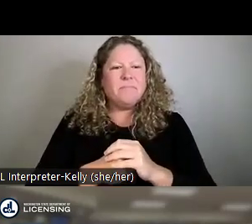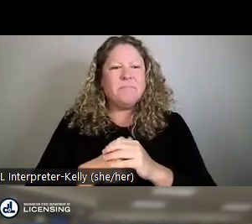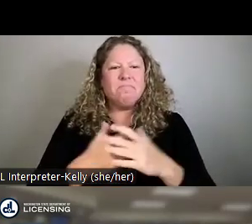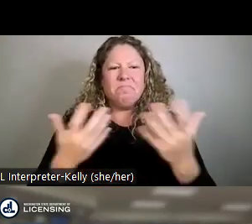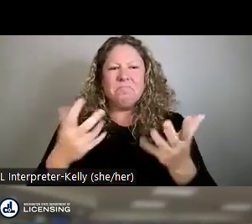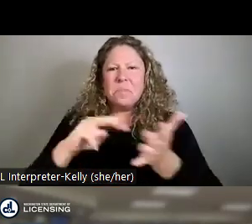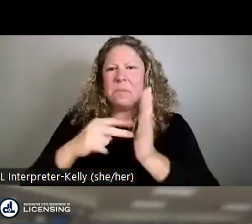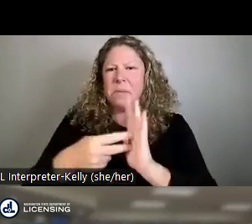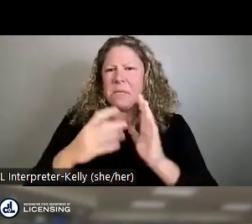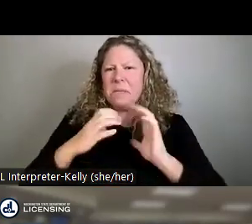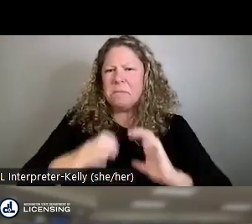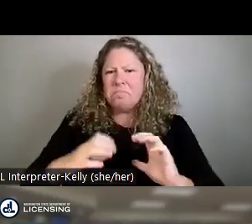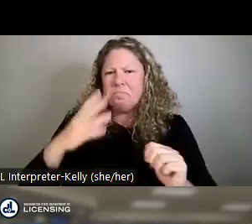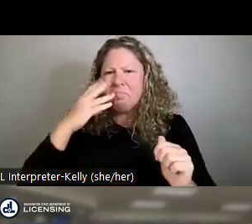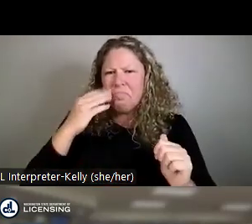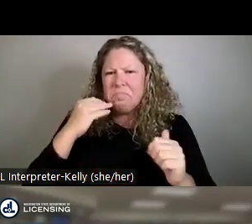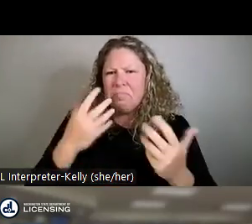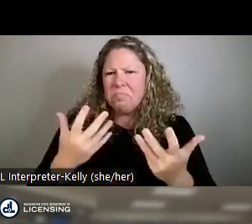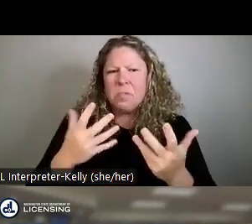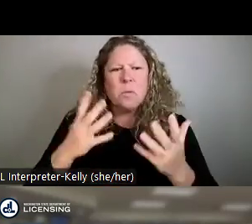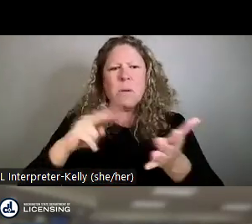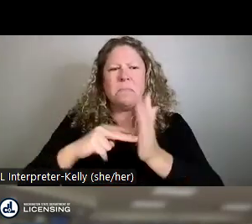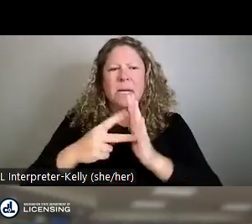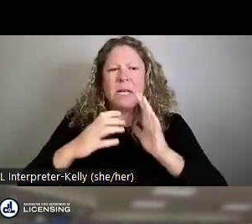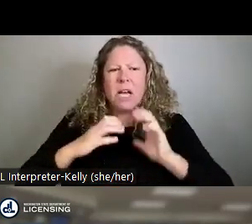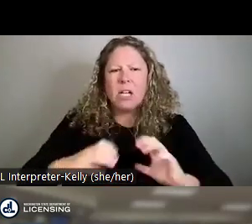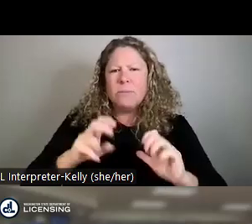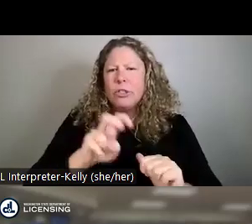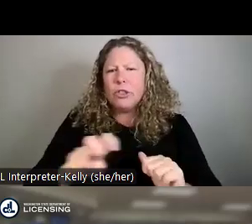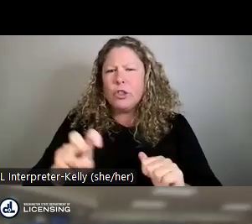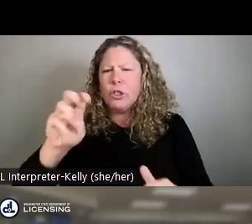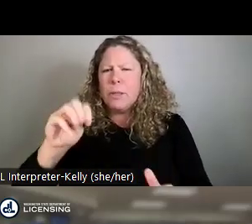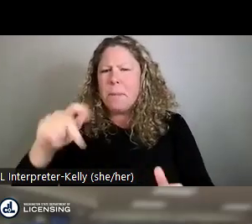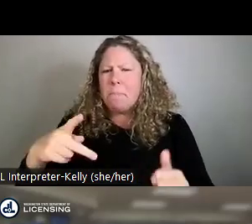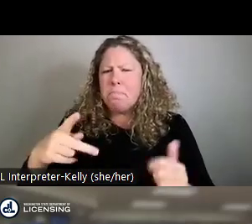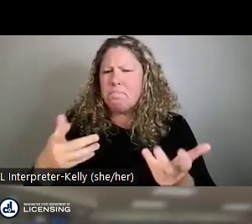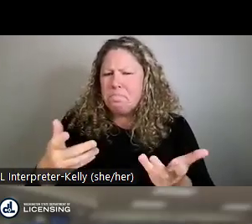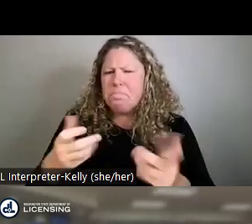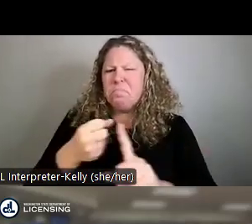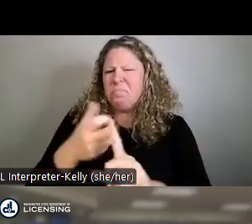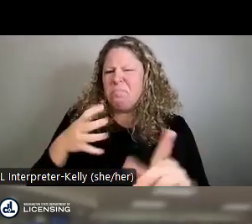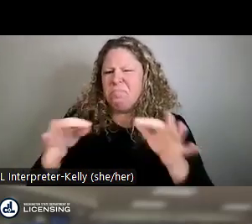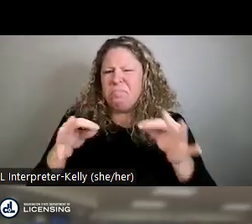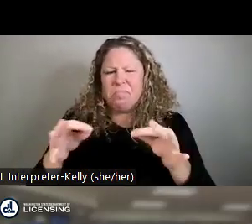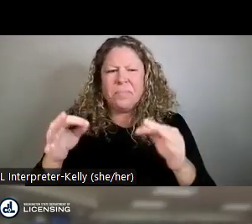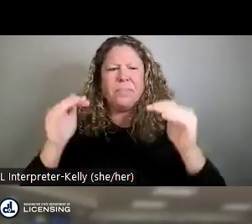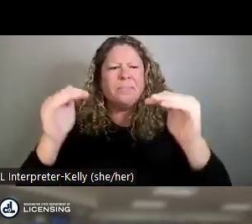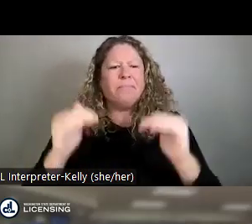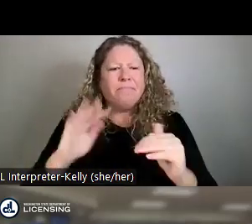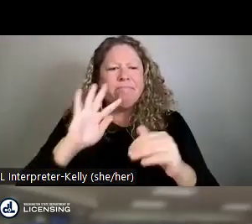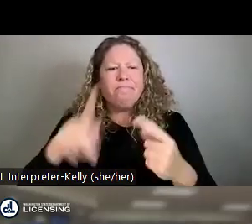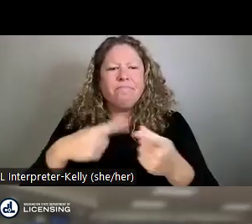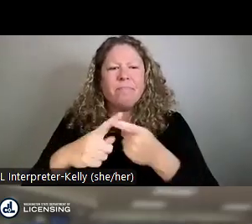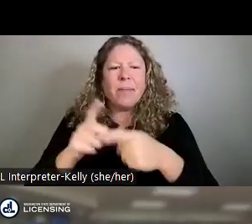say customer experience and customer journey map. We'll talk a little bit about our business context and some of